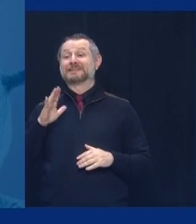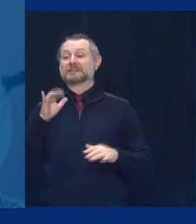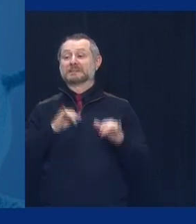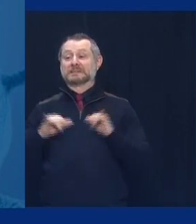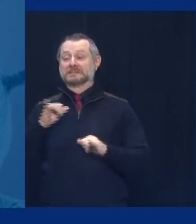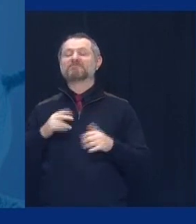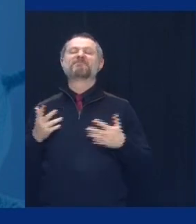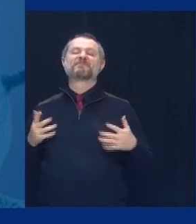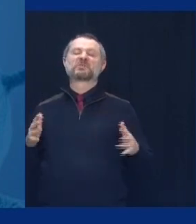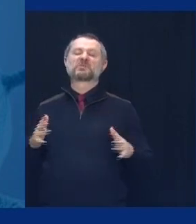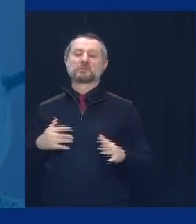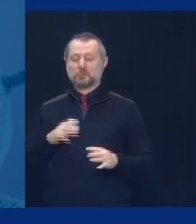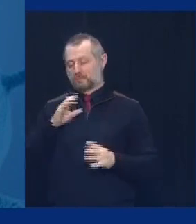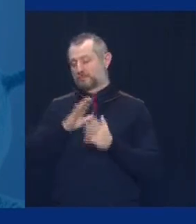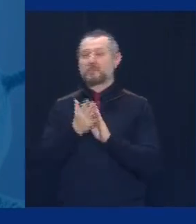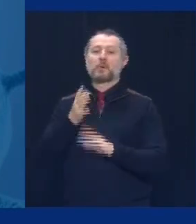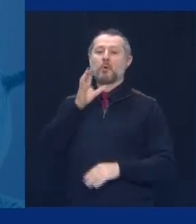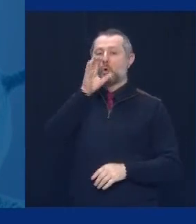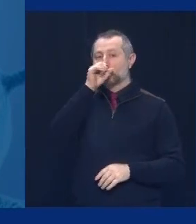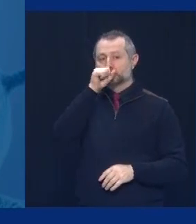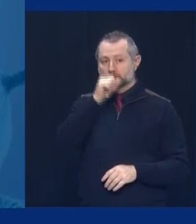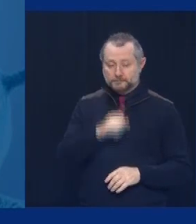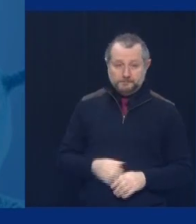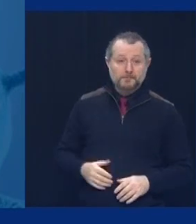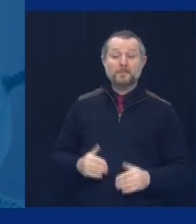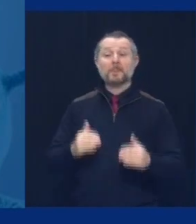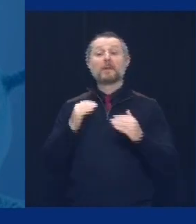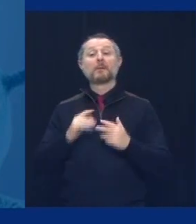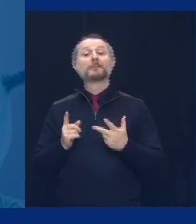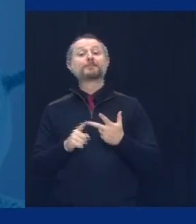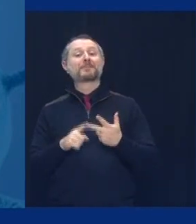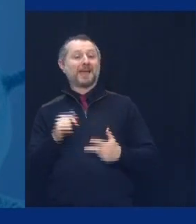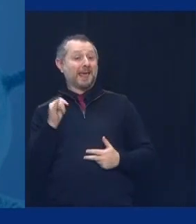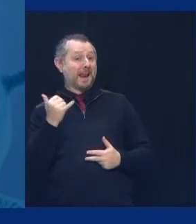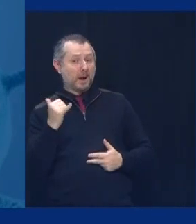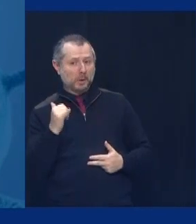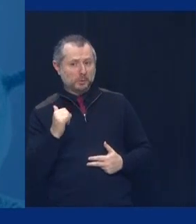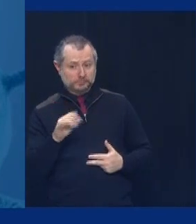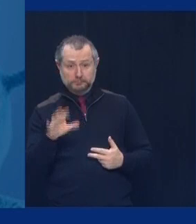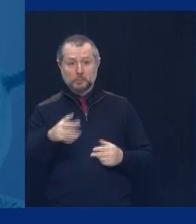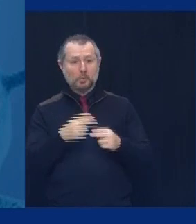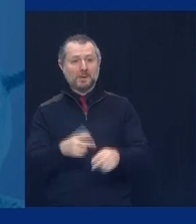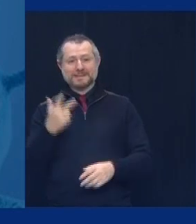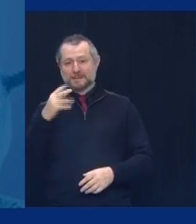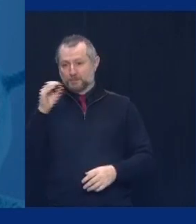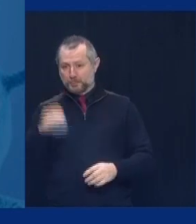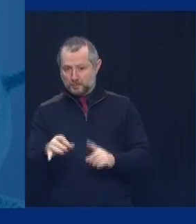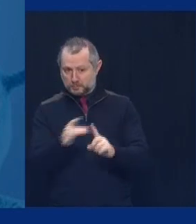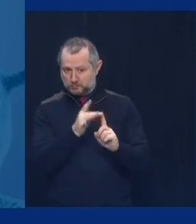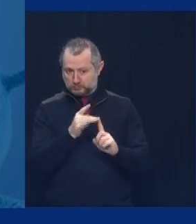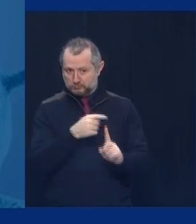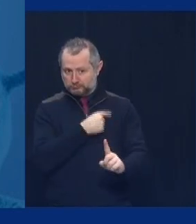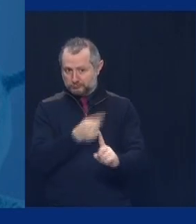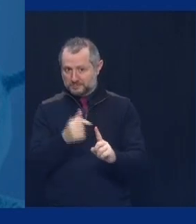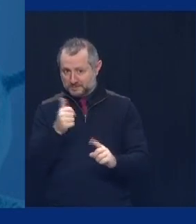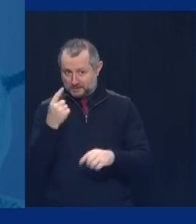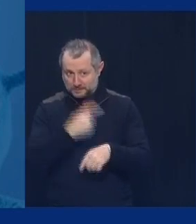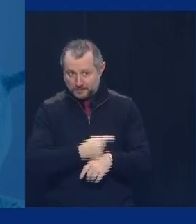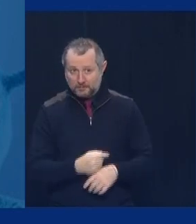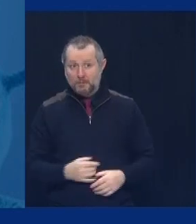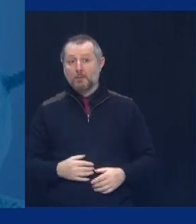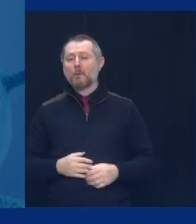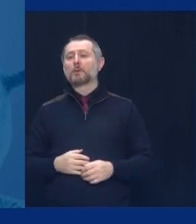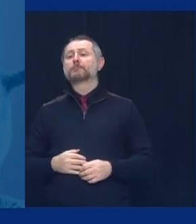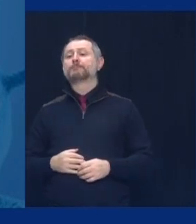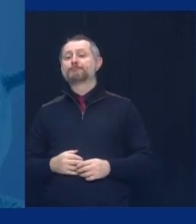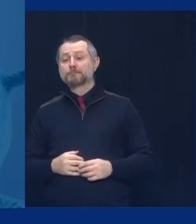and as determined by Department of Health. Yellow zone is 3% positivity, and